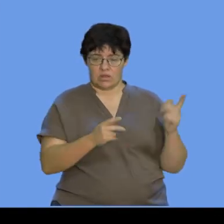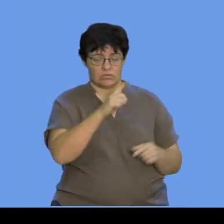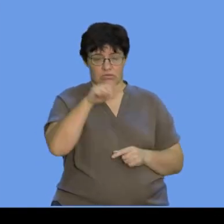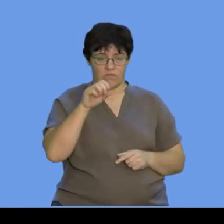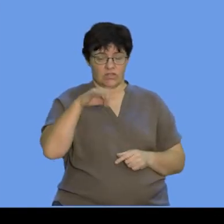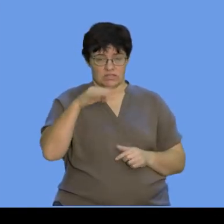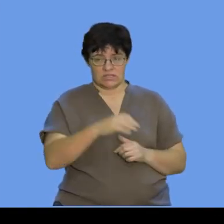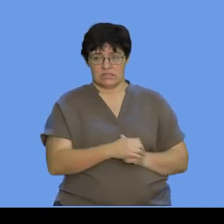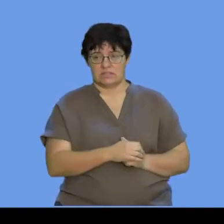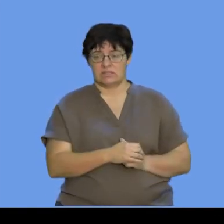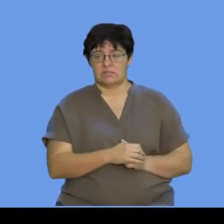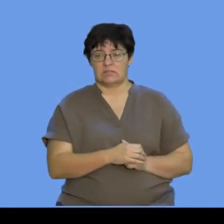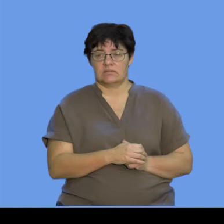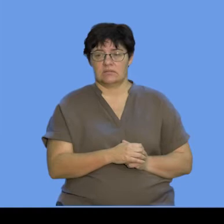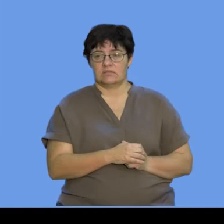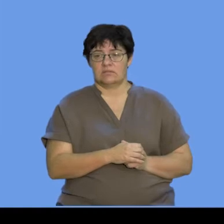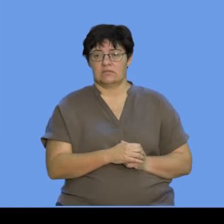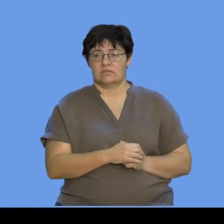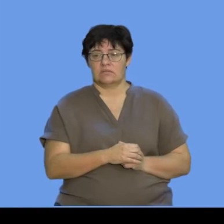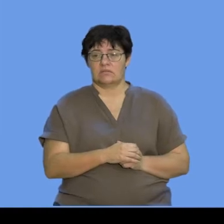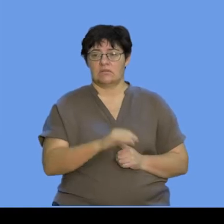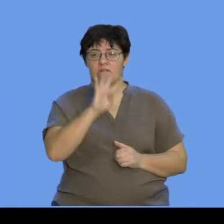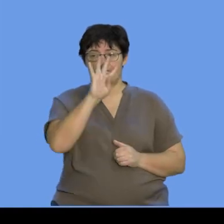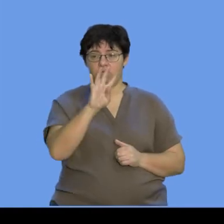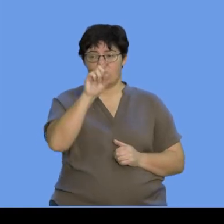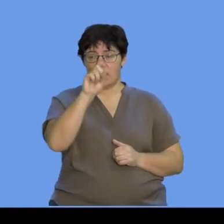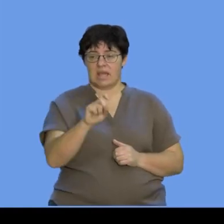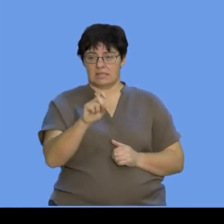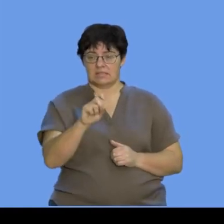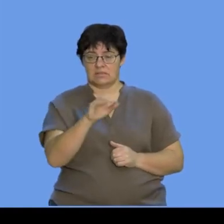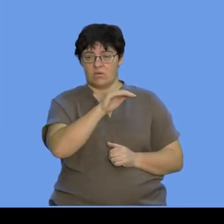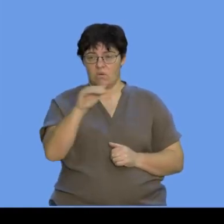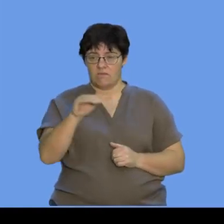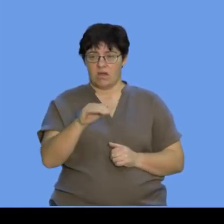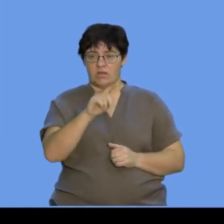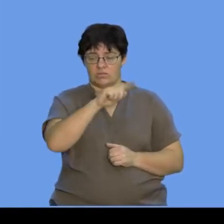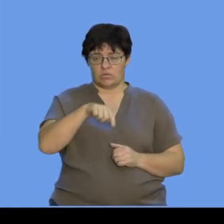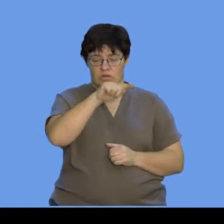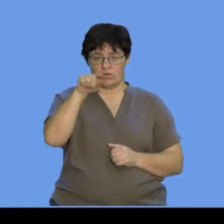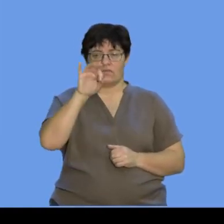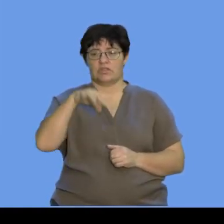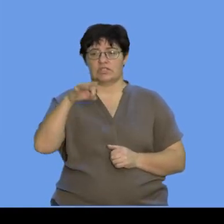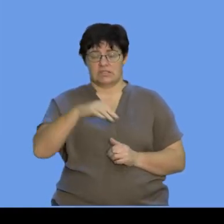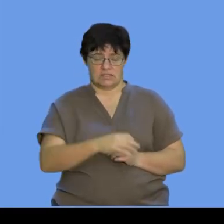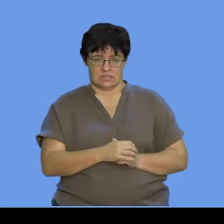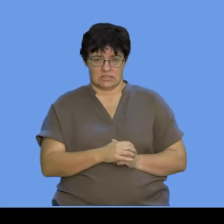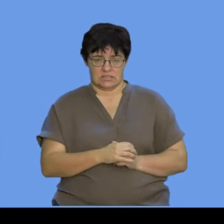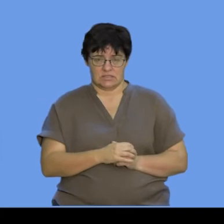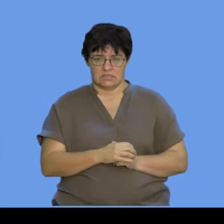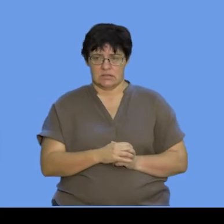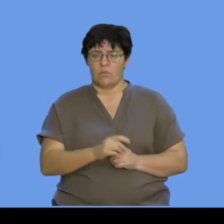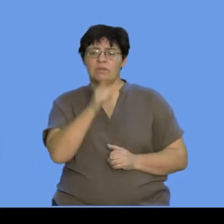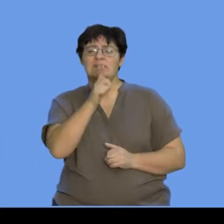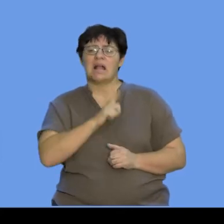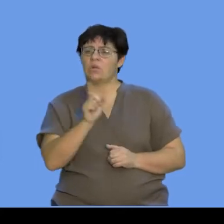you divide both sides by square root of 13, right? So this will be 4x over square root of 13.